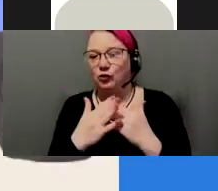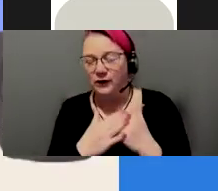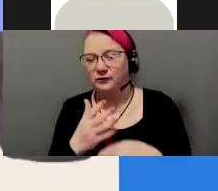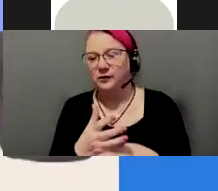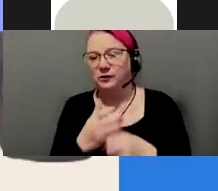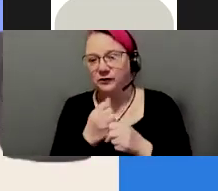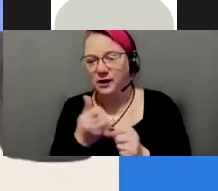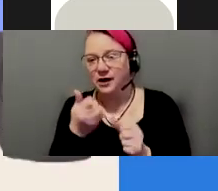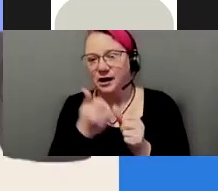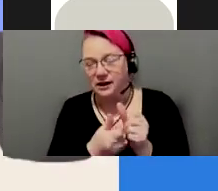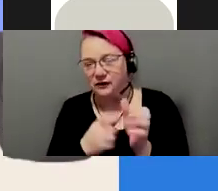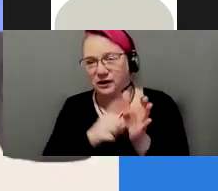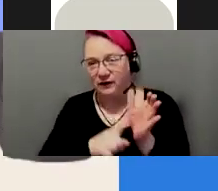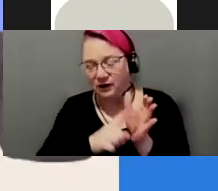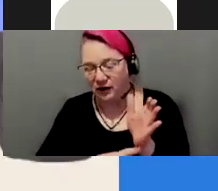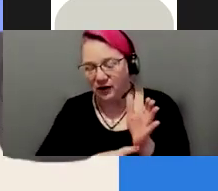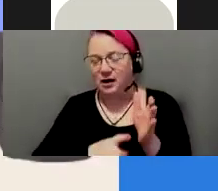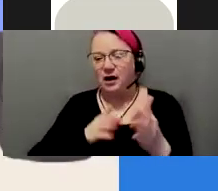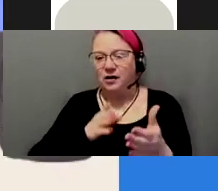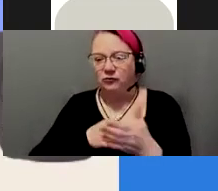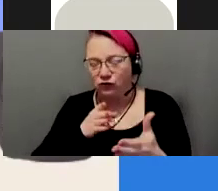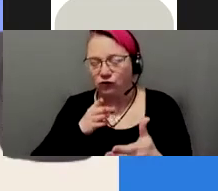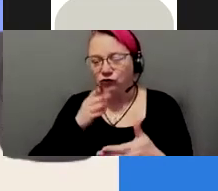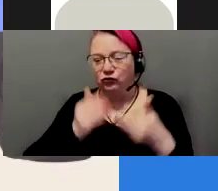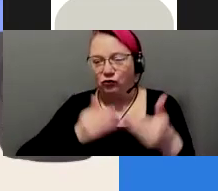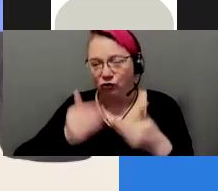each investigative and prosecutorial phase.